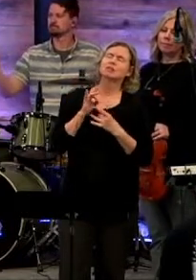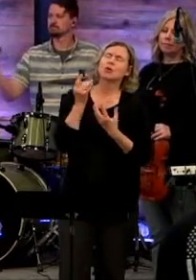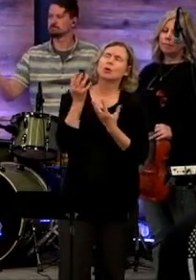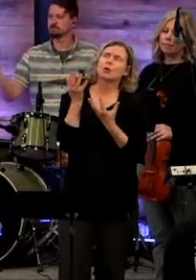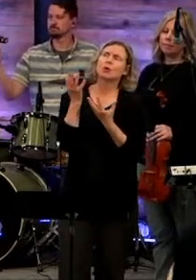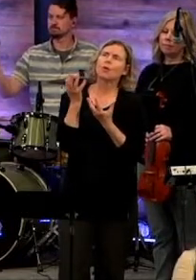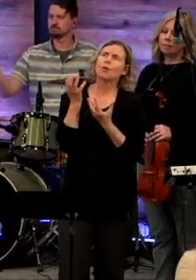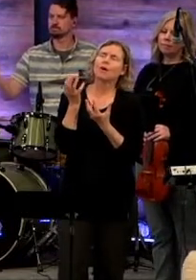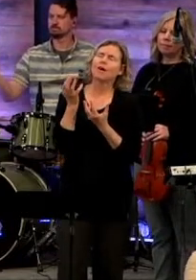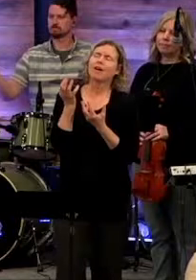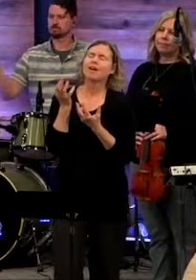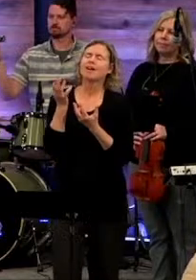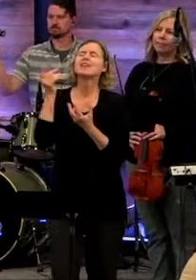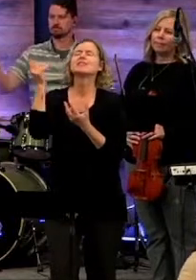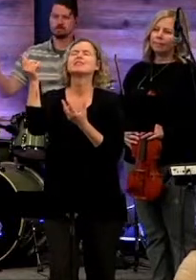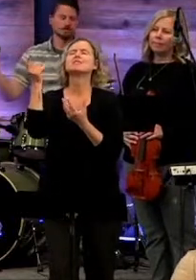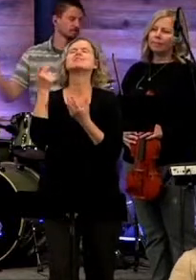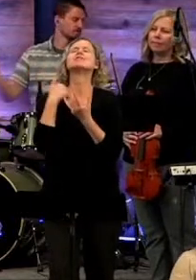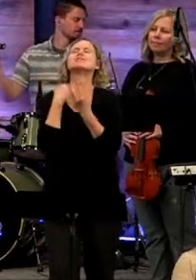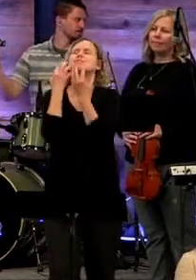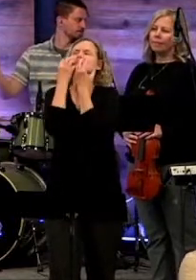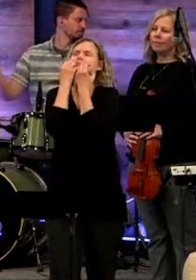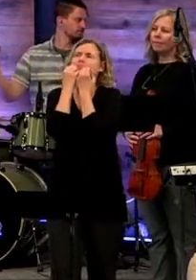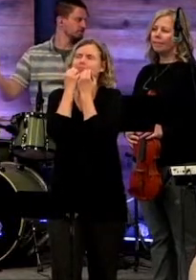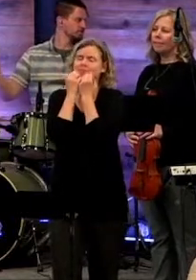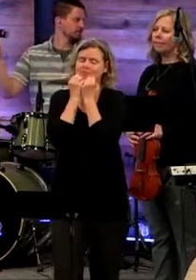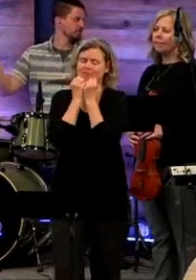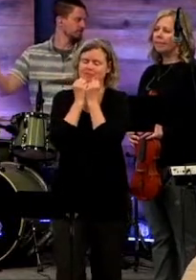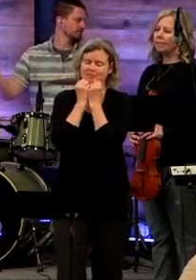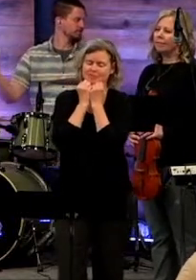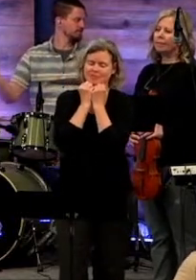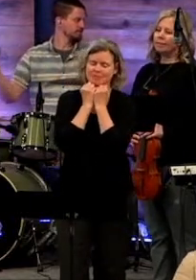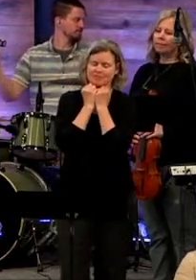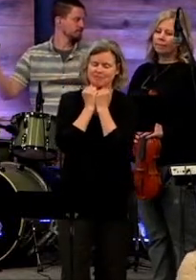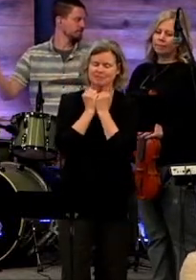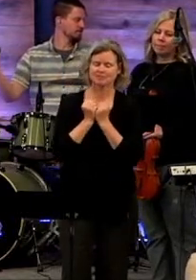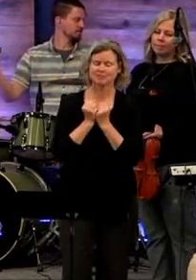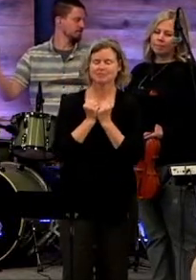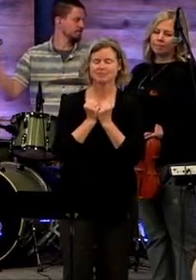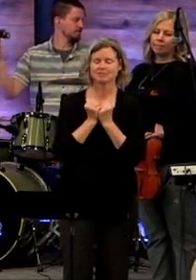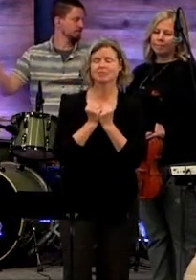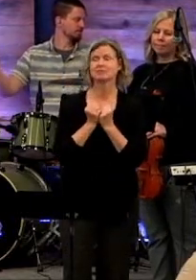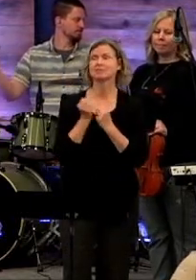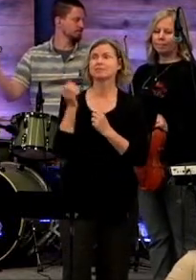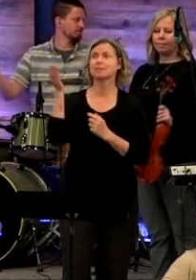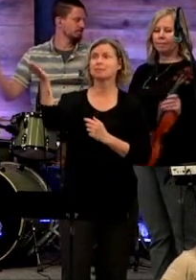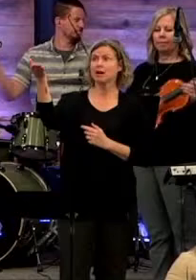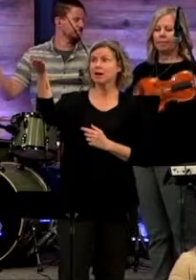soul, my God, like you there is no other.